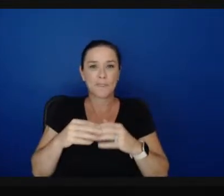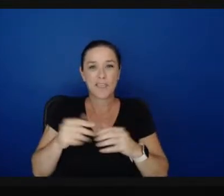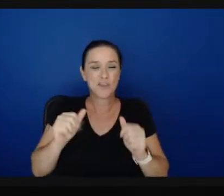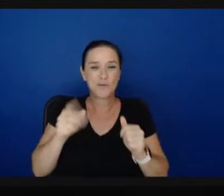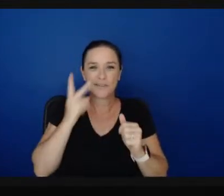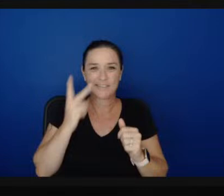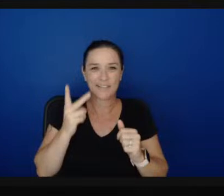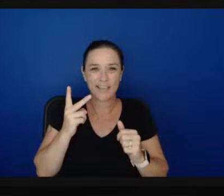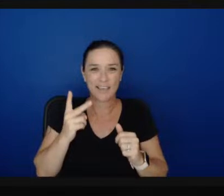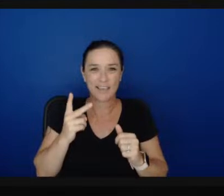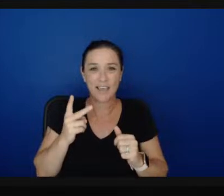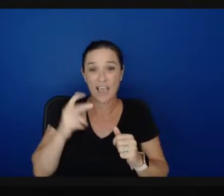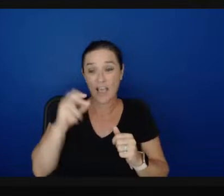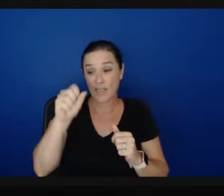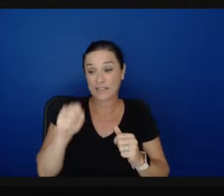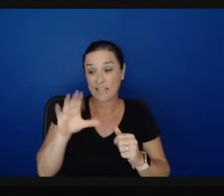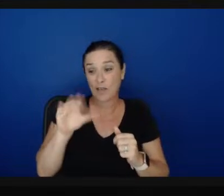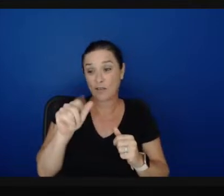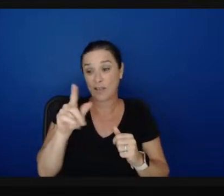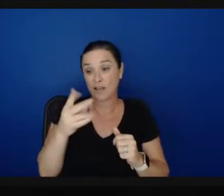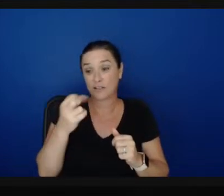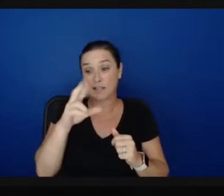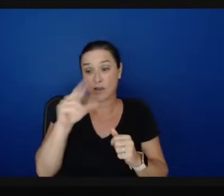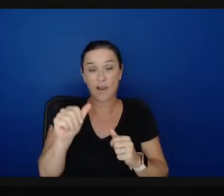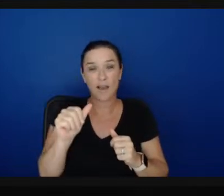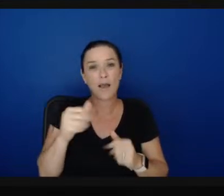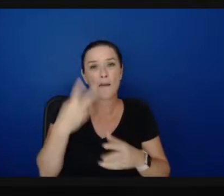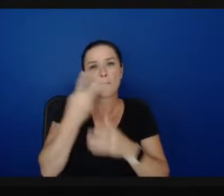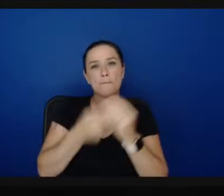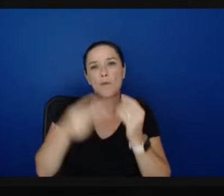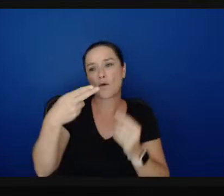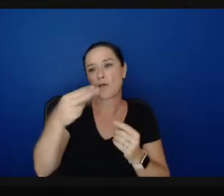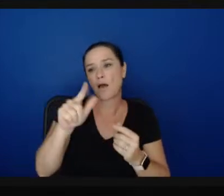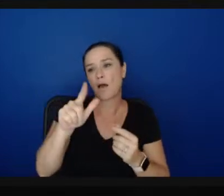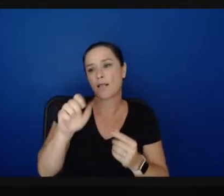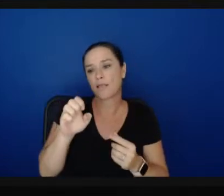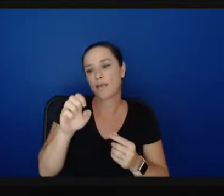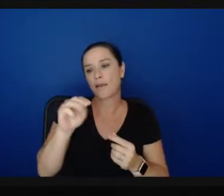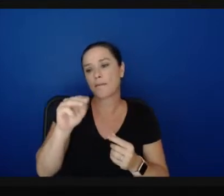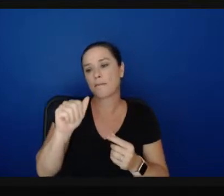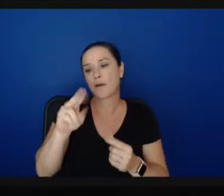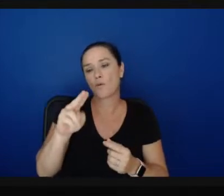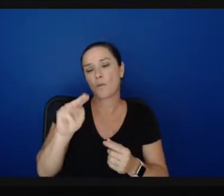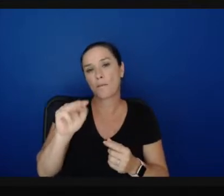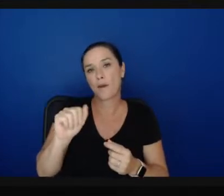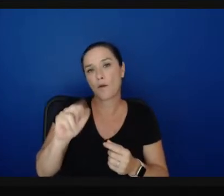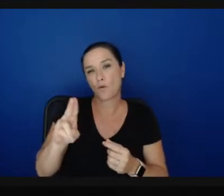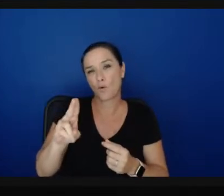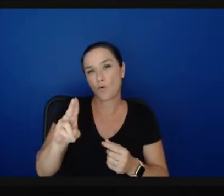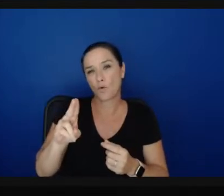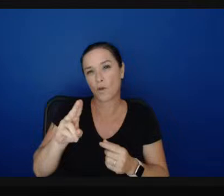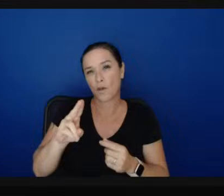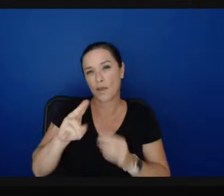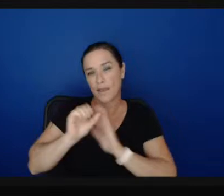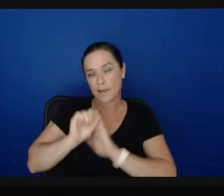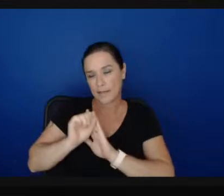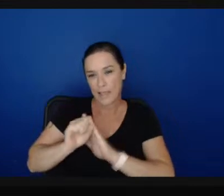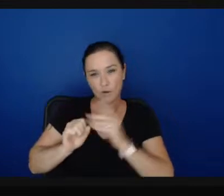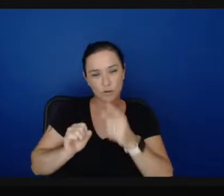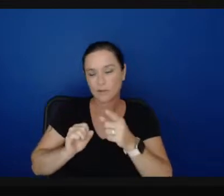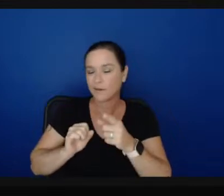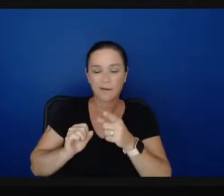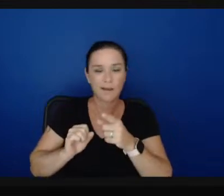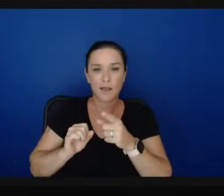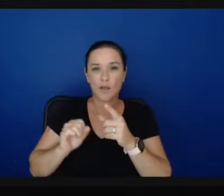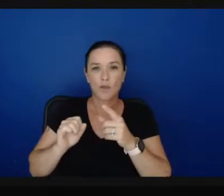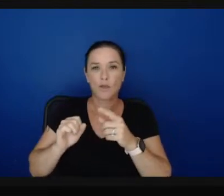actually in the South Caldera. These are both Halemaʻumaʻu indicators. The ground is not moving up very fast